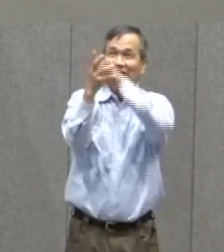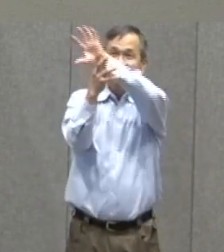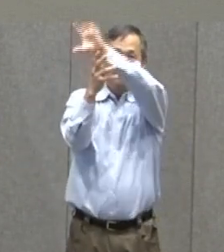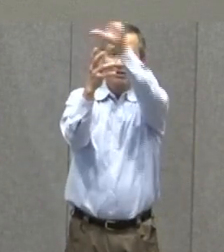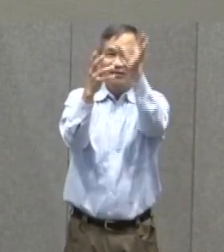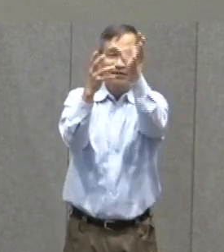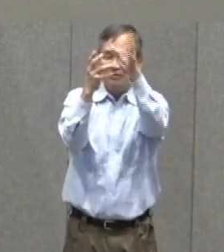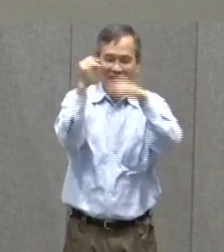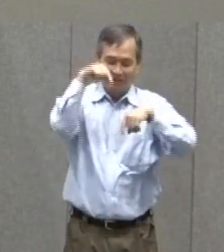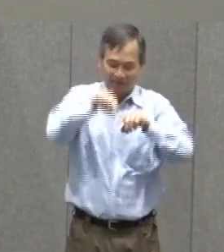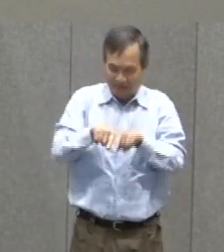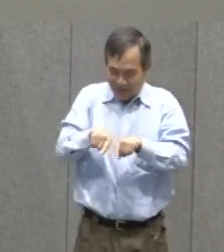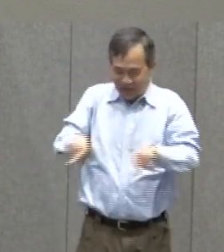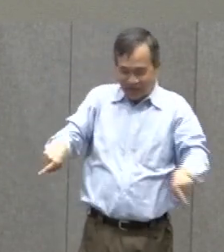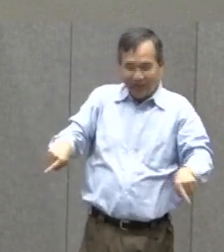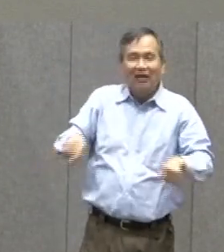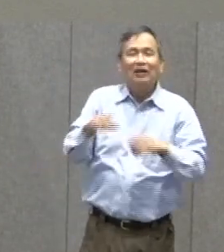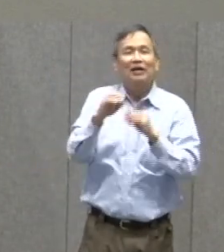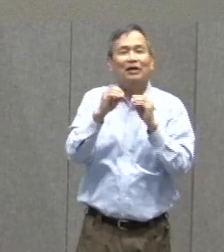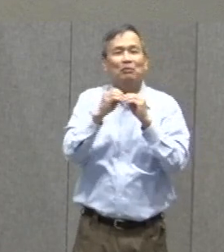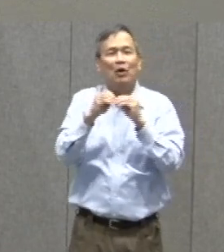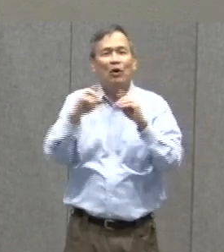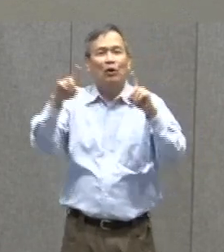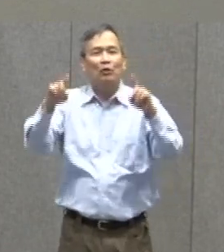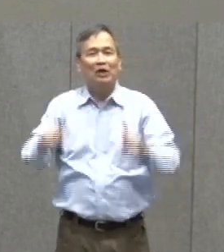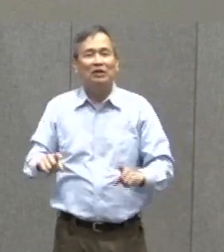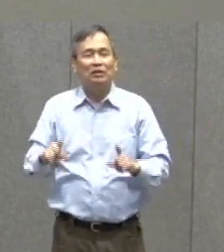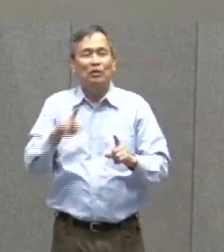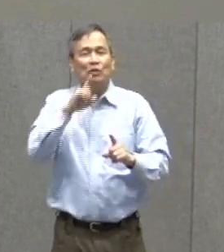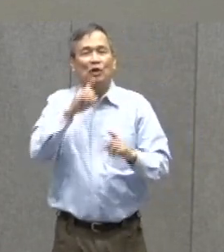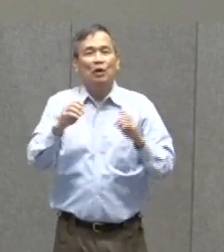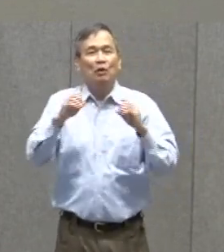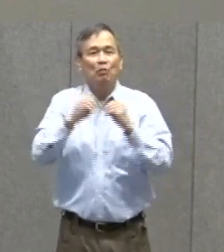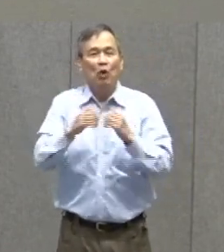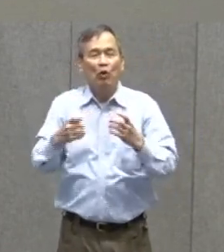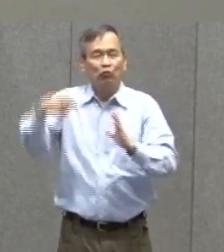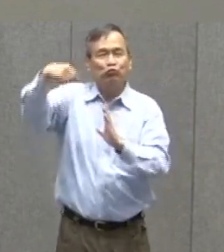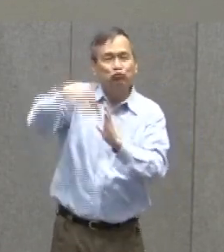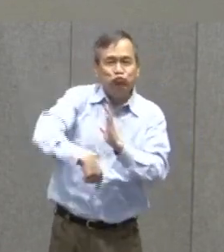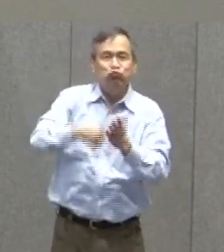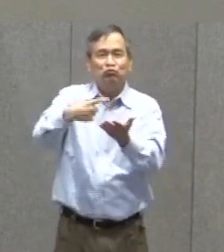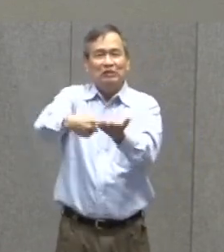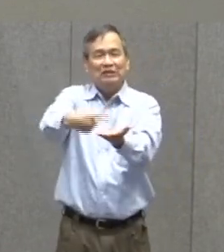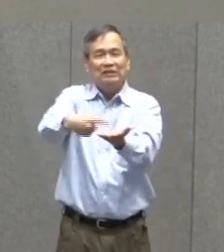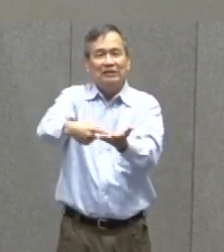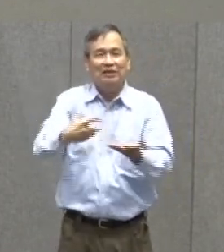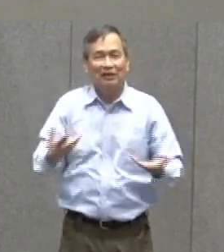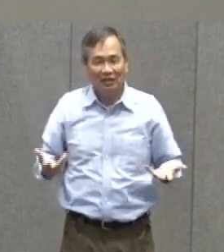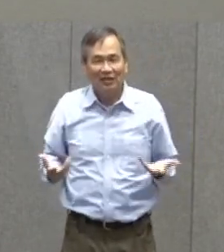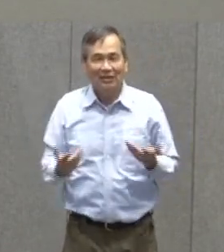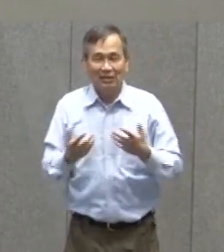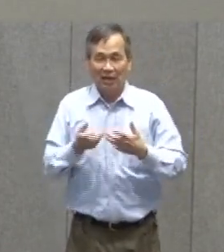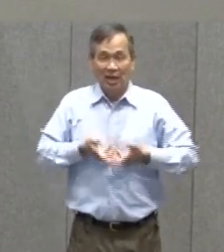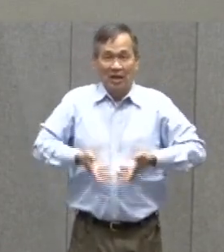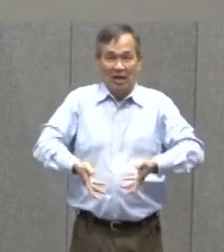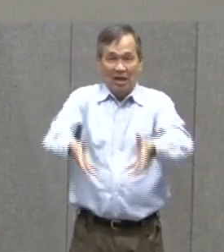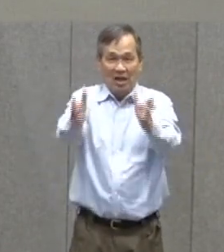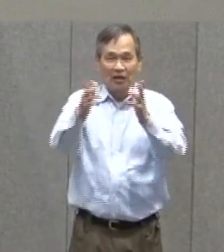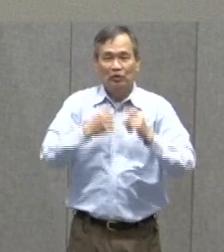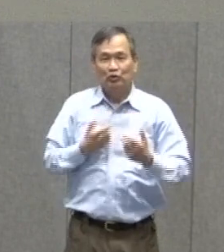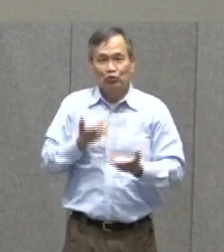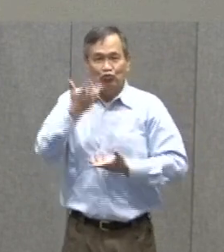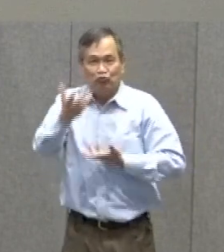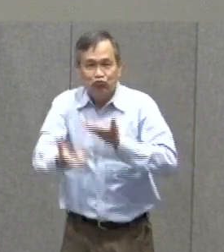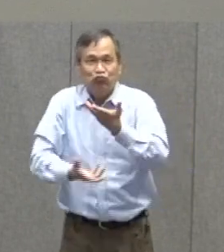questions that will trigger a lot more conversation, that will be able to enable you to speak more with